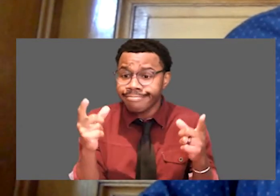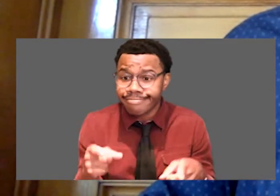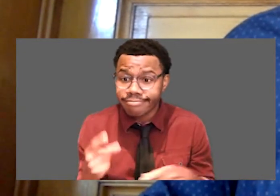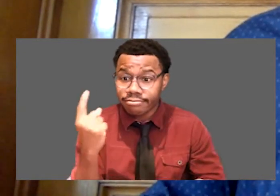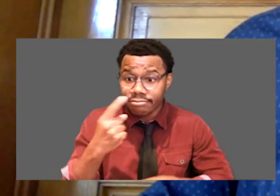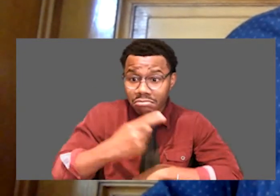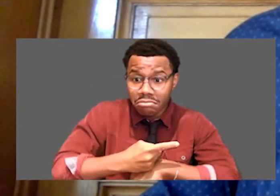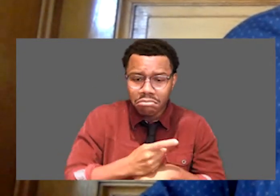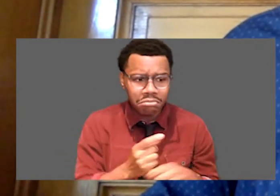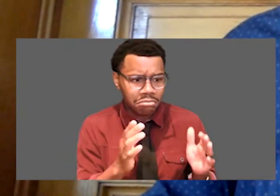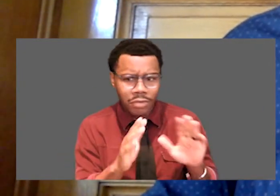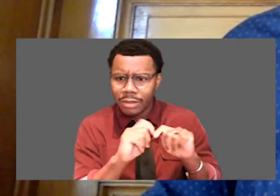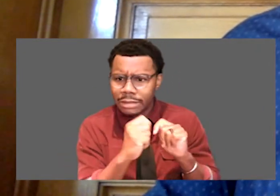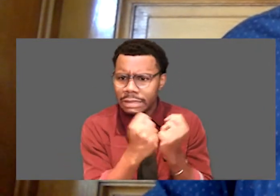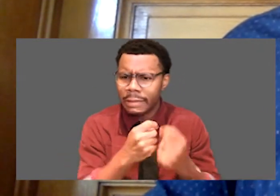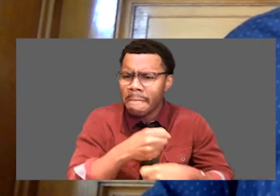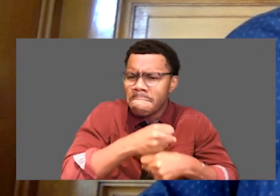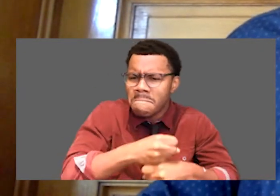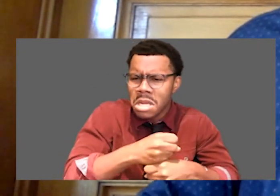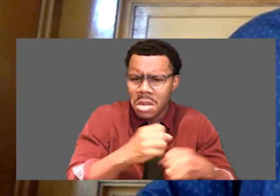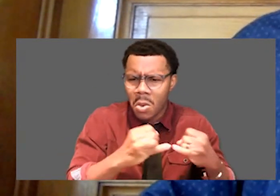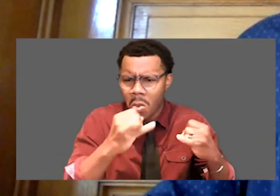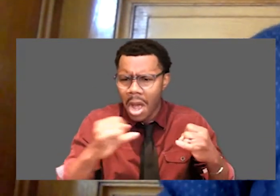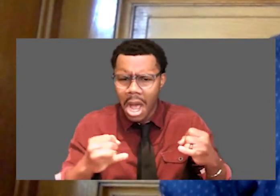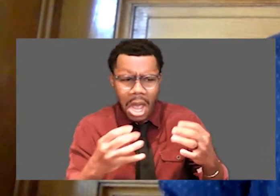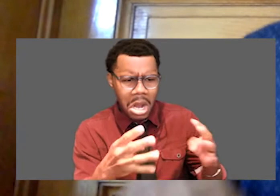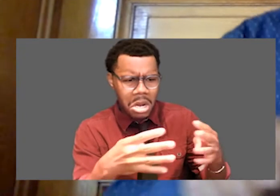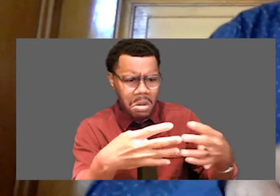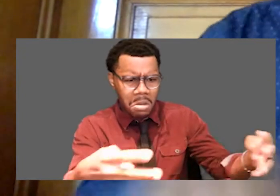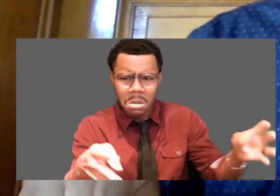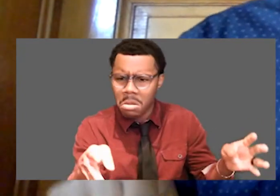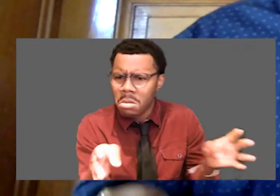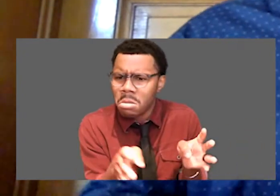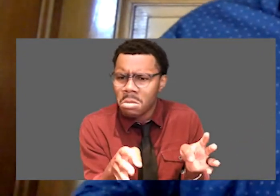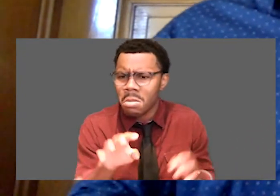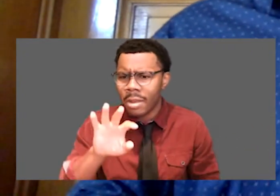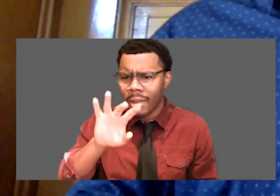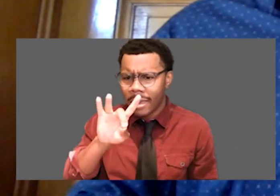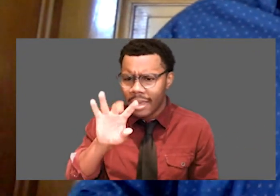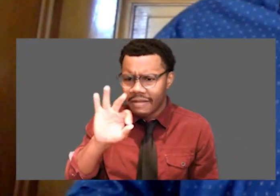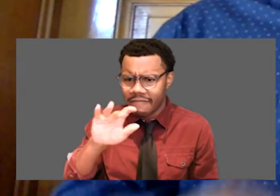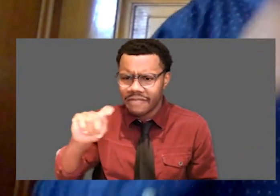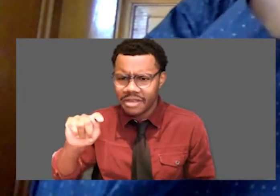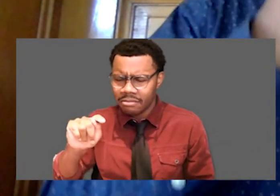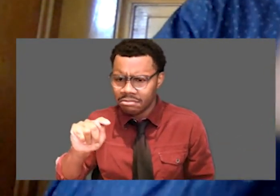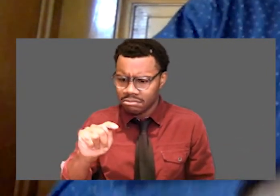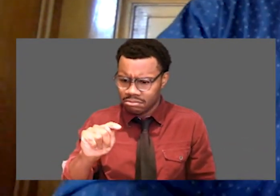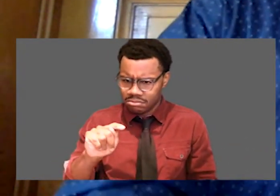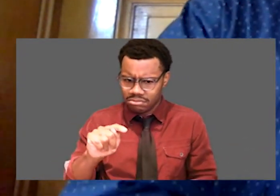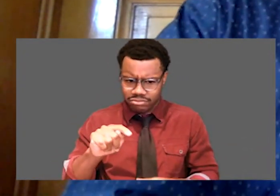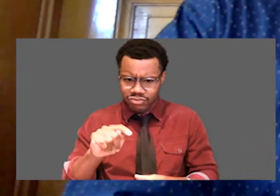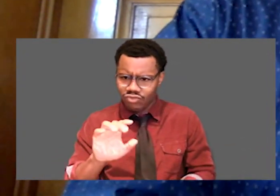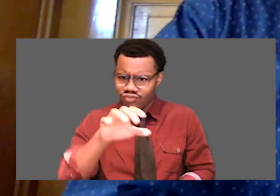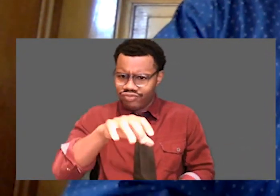team assembled a cage made of chicken wire, 8 feet per side on our playground. In a grassy